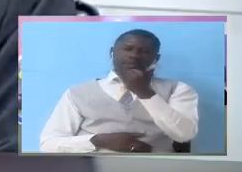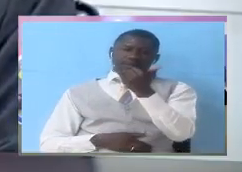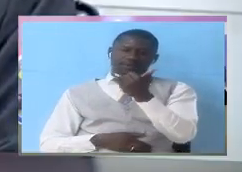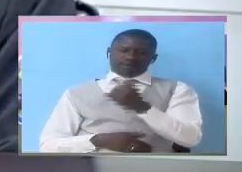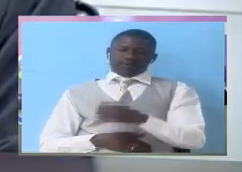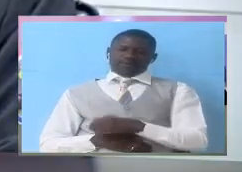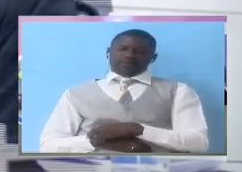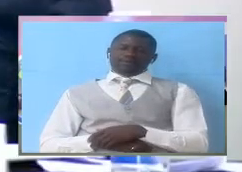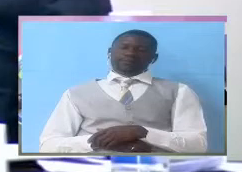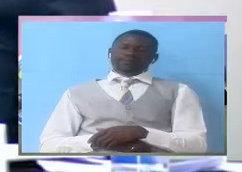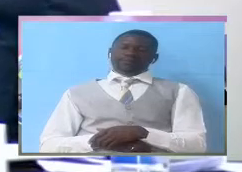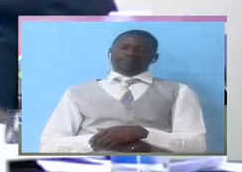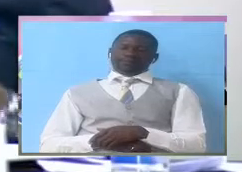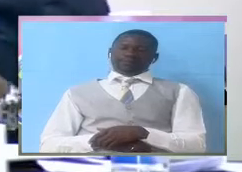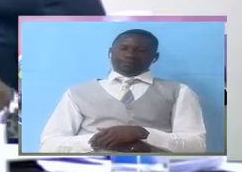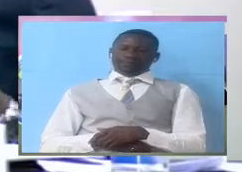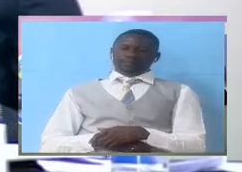wow